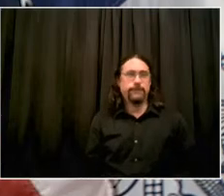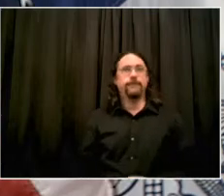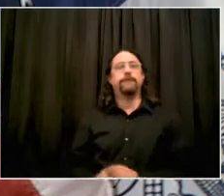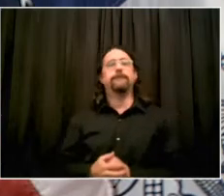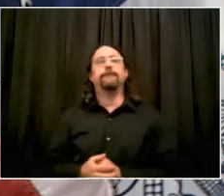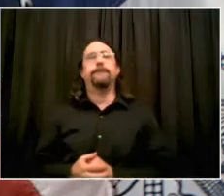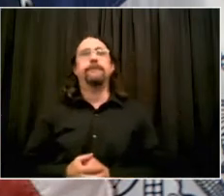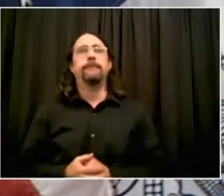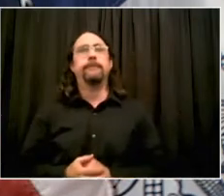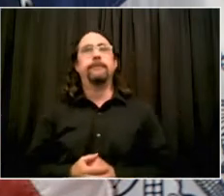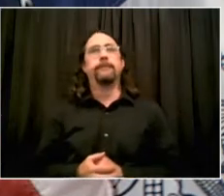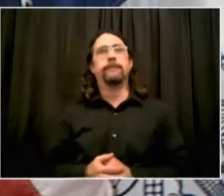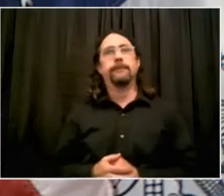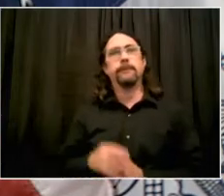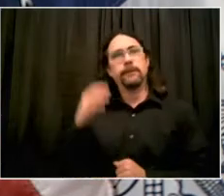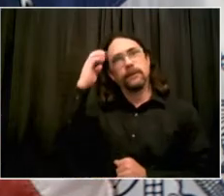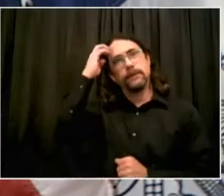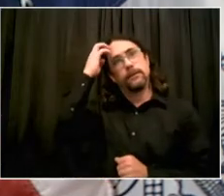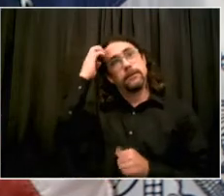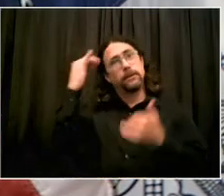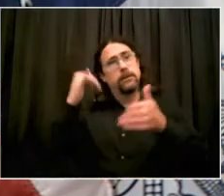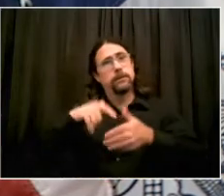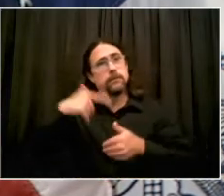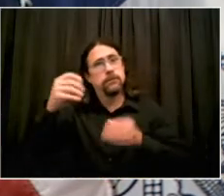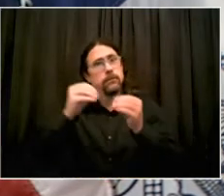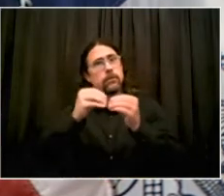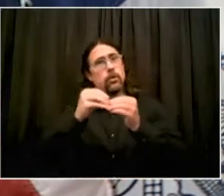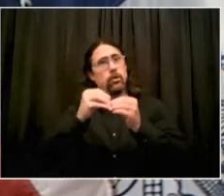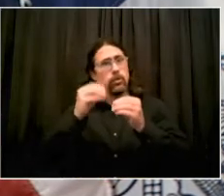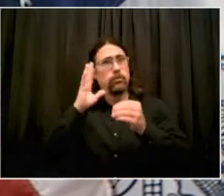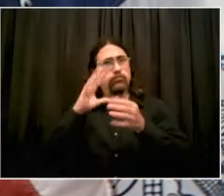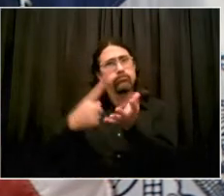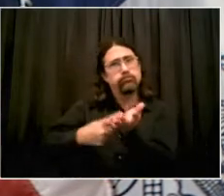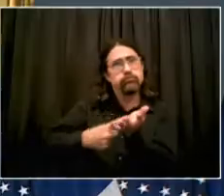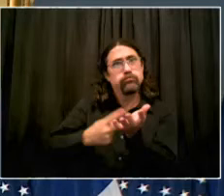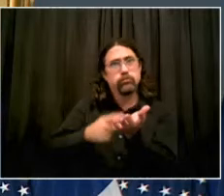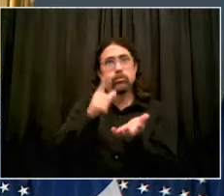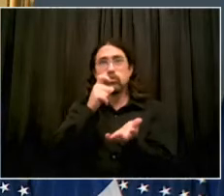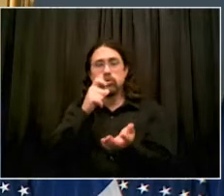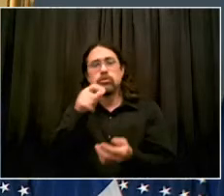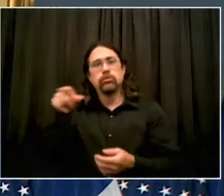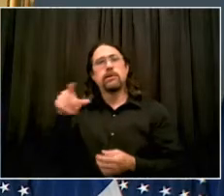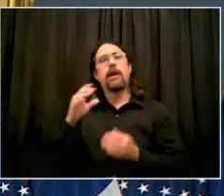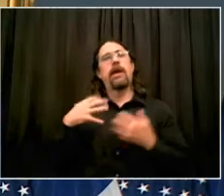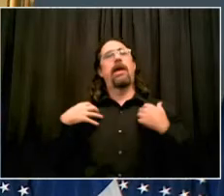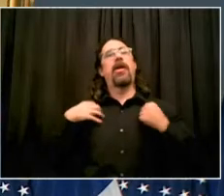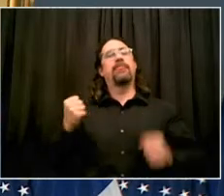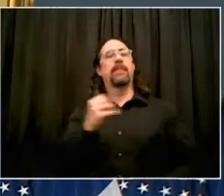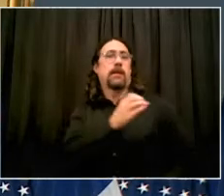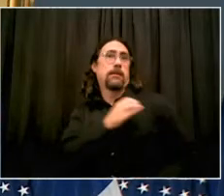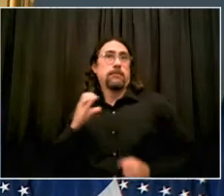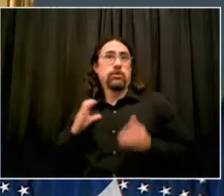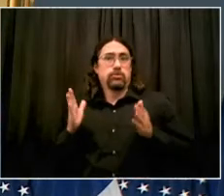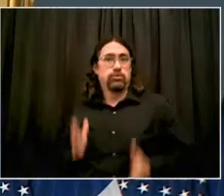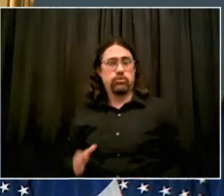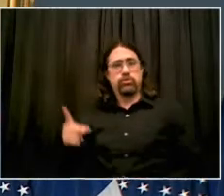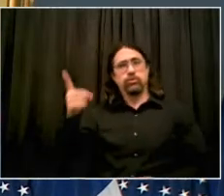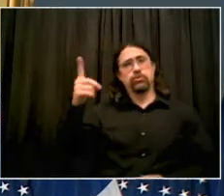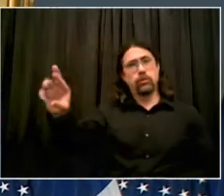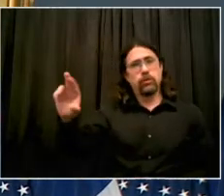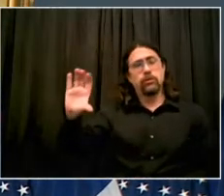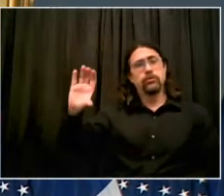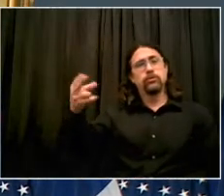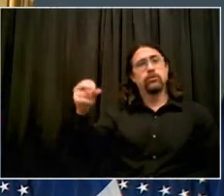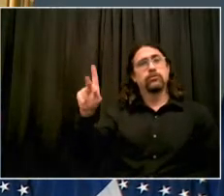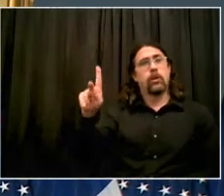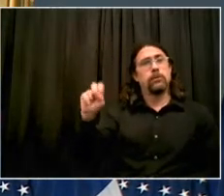community, our Health Commissioner, Dr. Dave Choksi. Thank you, Mr. Mayor. And as the mayor said, we are